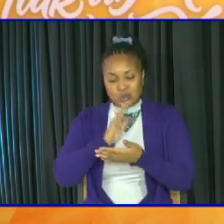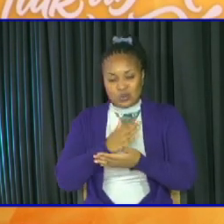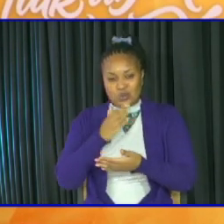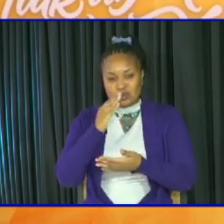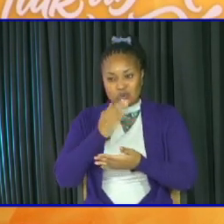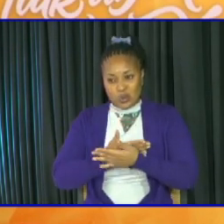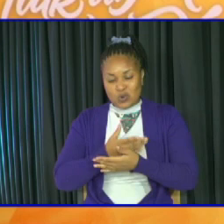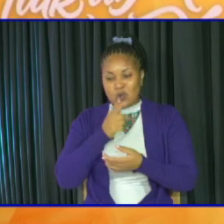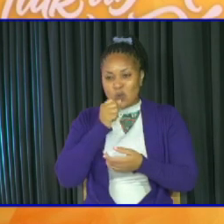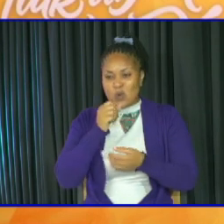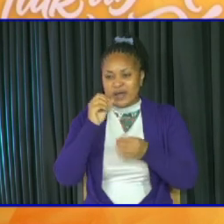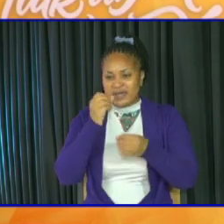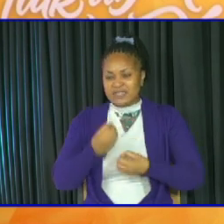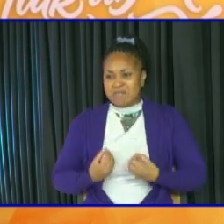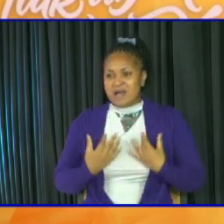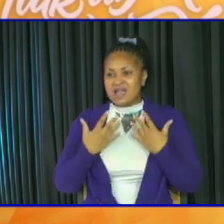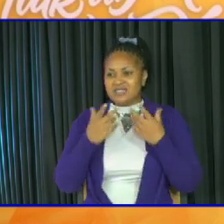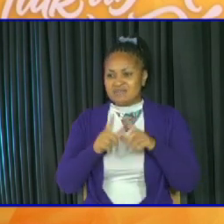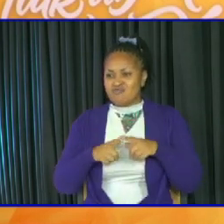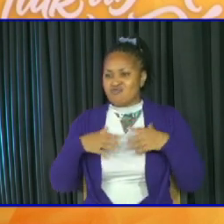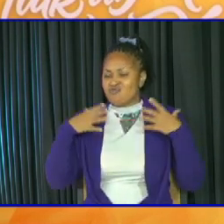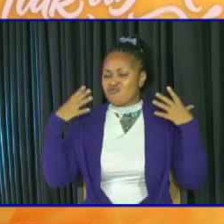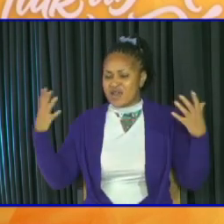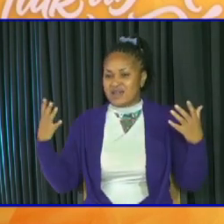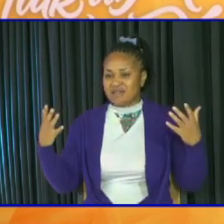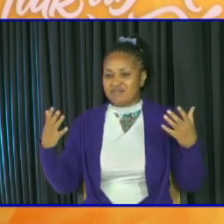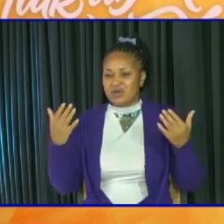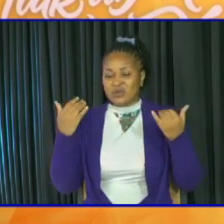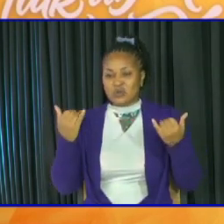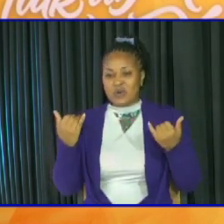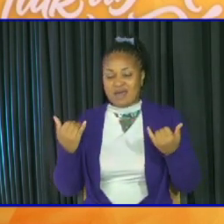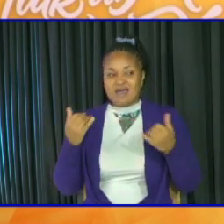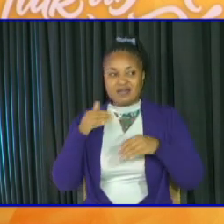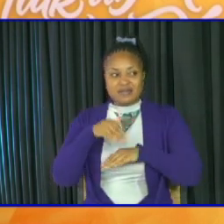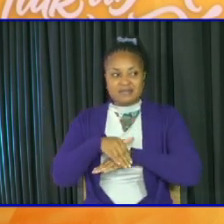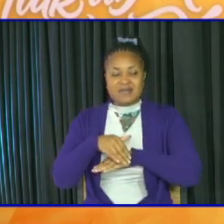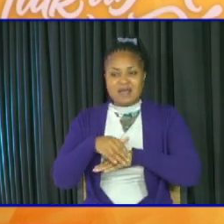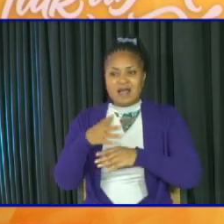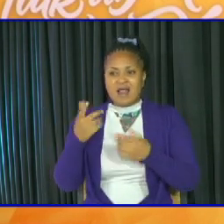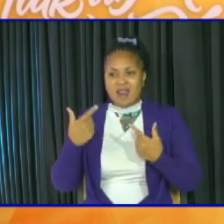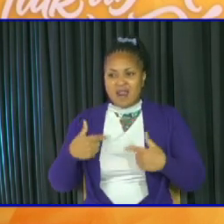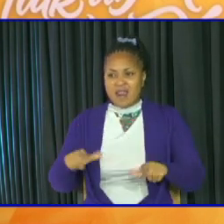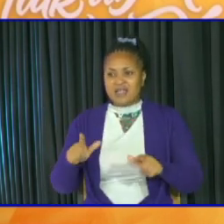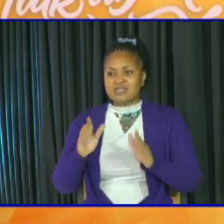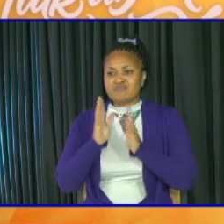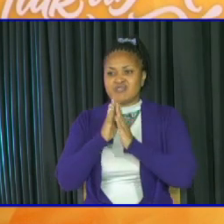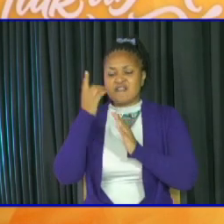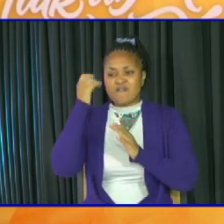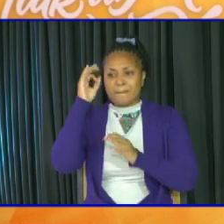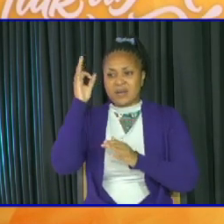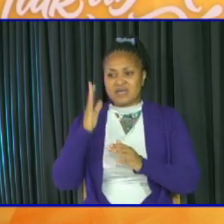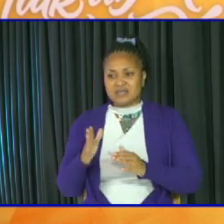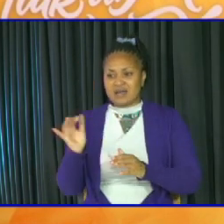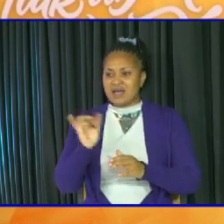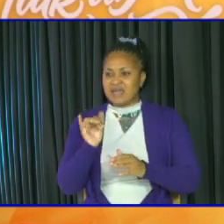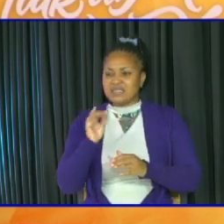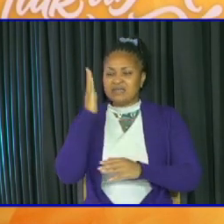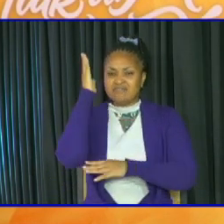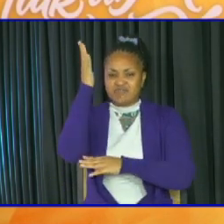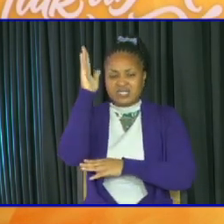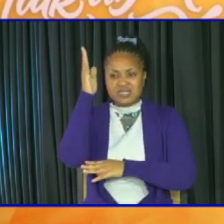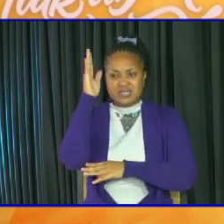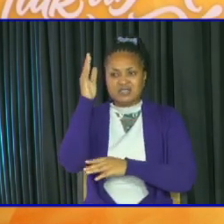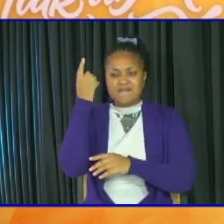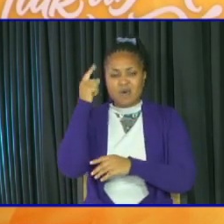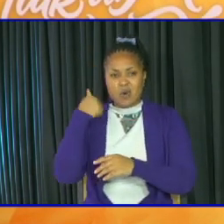Tonight, let us pray for Pastor Fletcher as he speaks to us, that the Holy Spirit